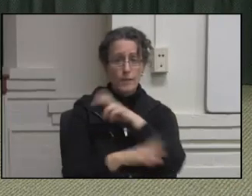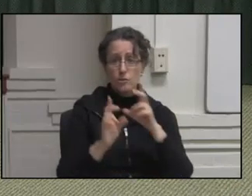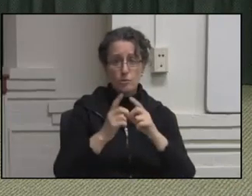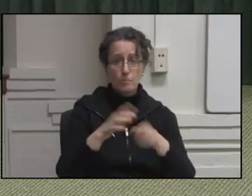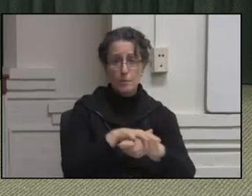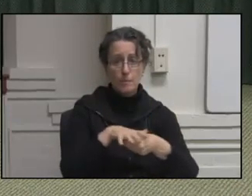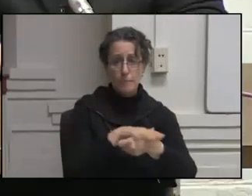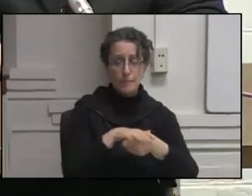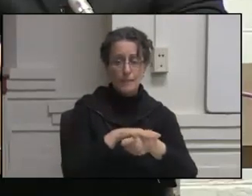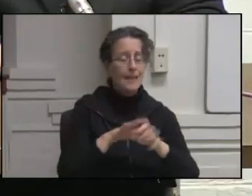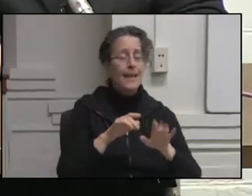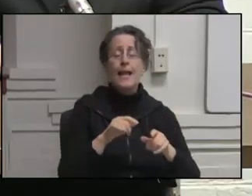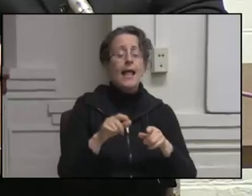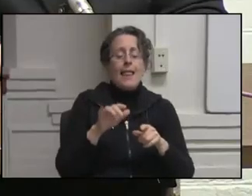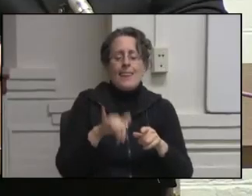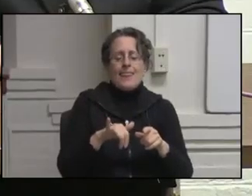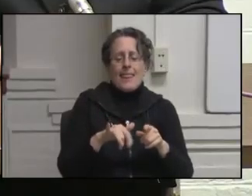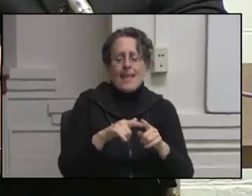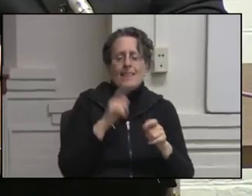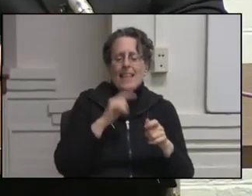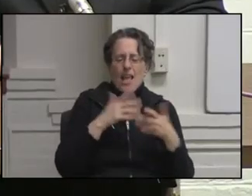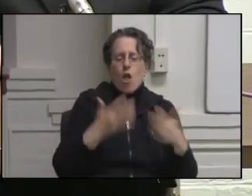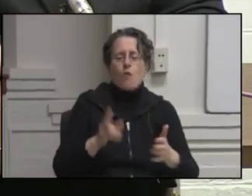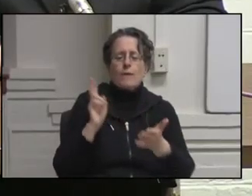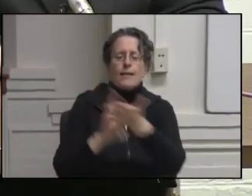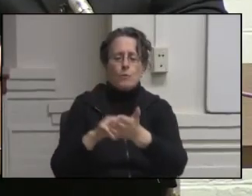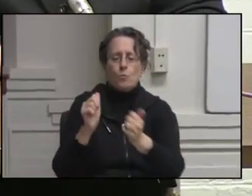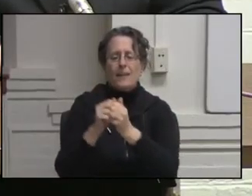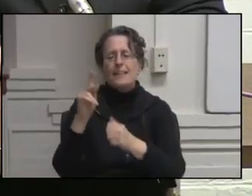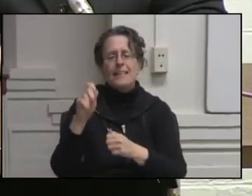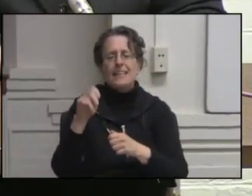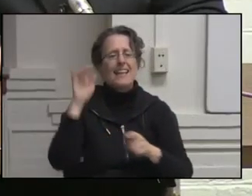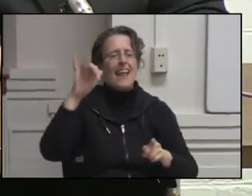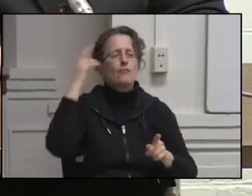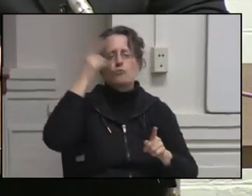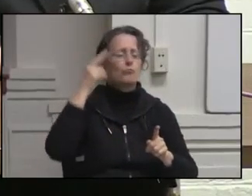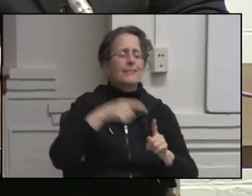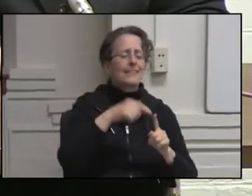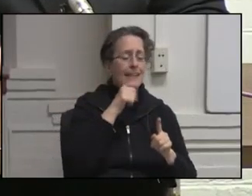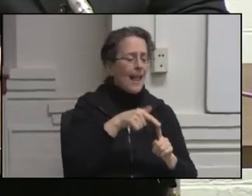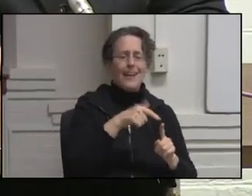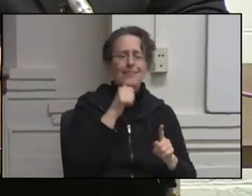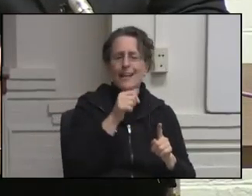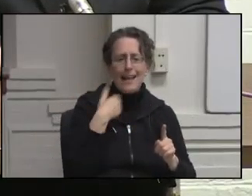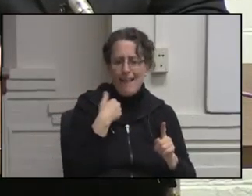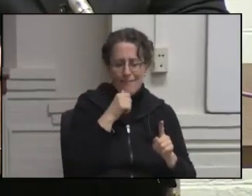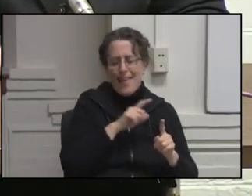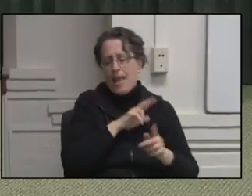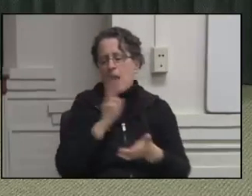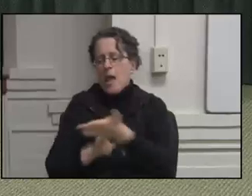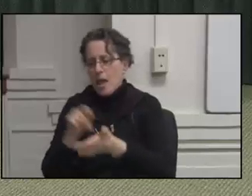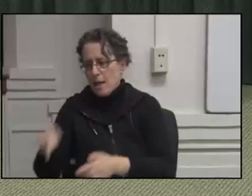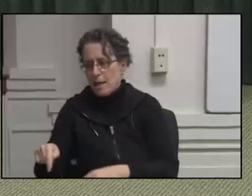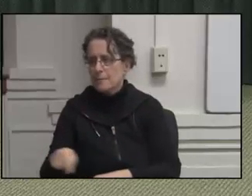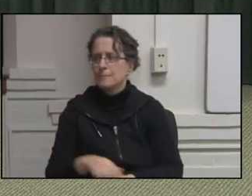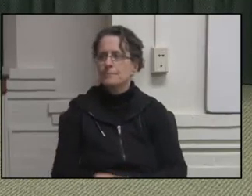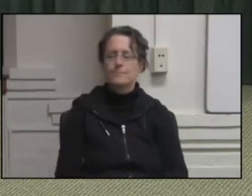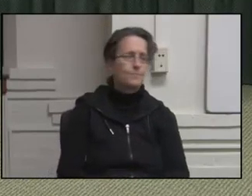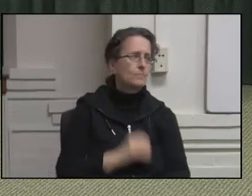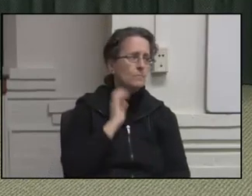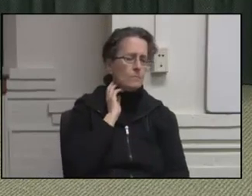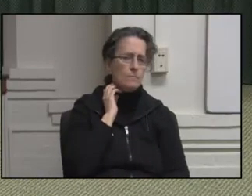They've subcontracted with this company in Keene. Yes. Oh, I see. So we're working with them, yeah, cool. Elm City. And the other question, have you coordinated with